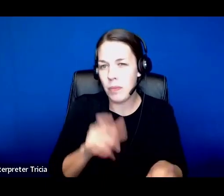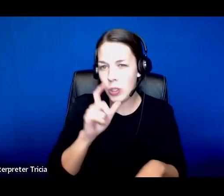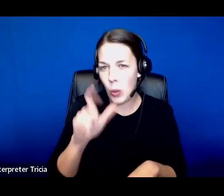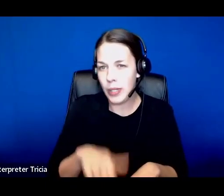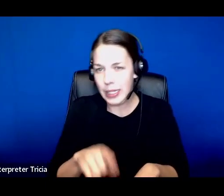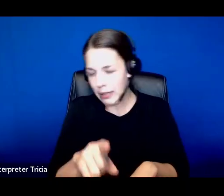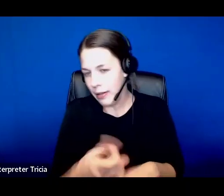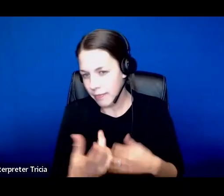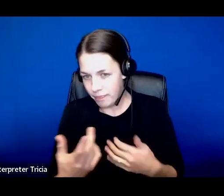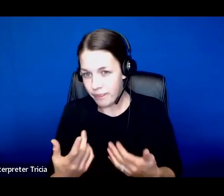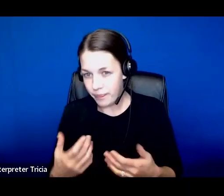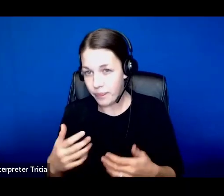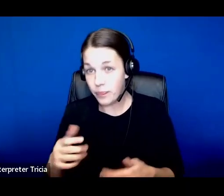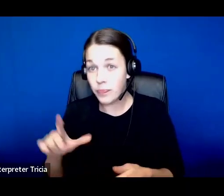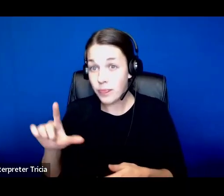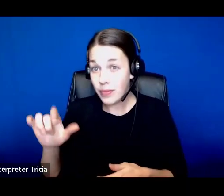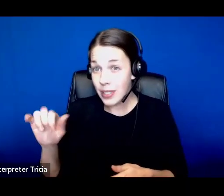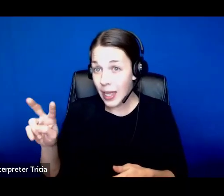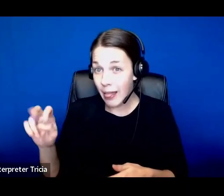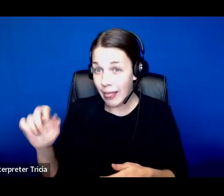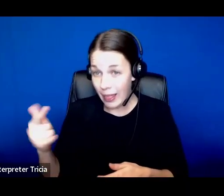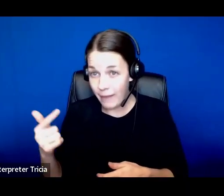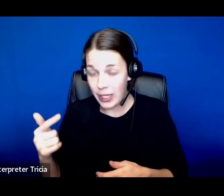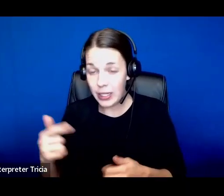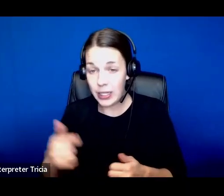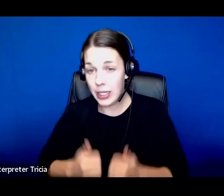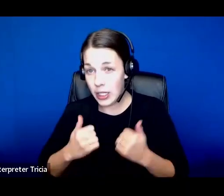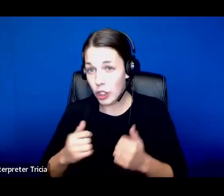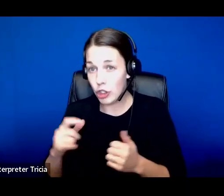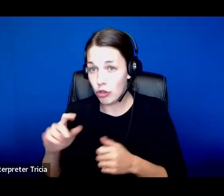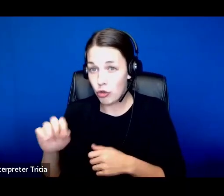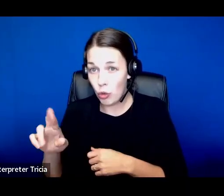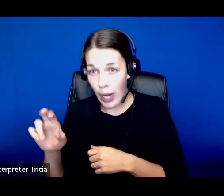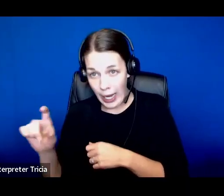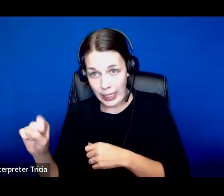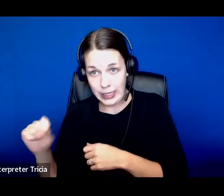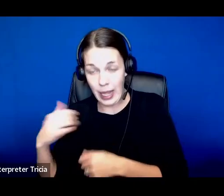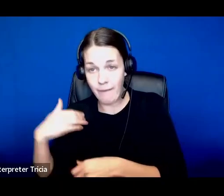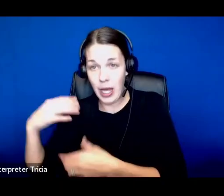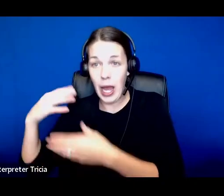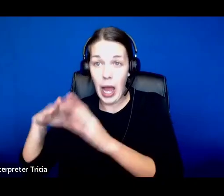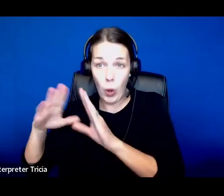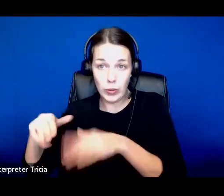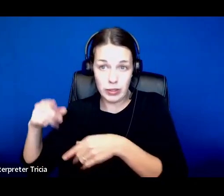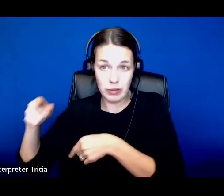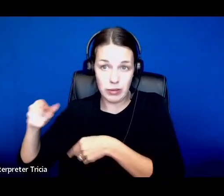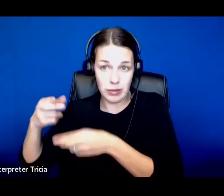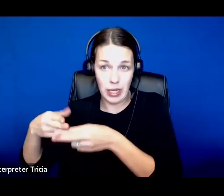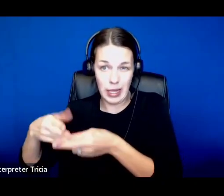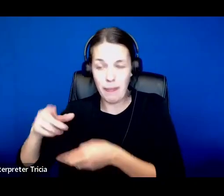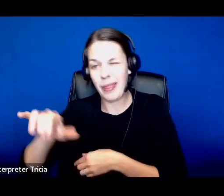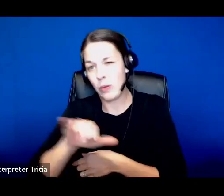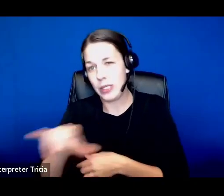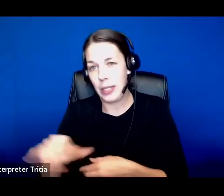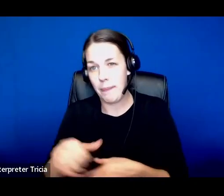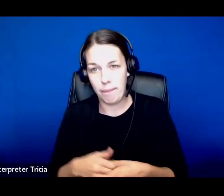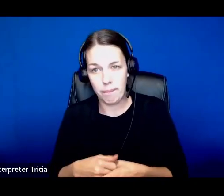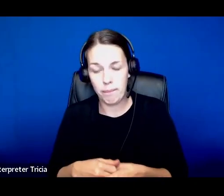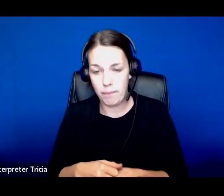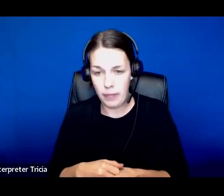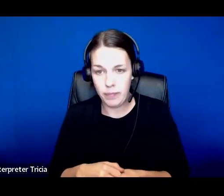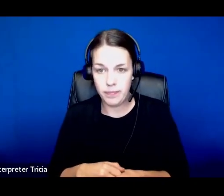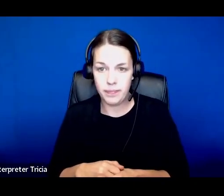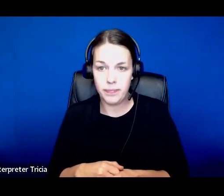living trust, if your living trust has the house in its name, that would do the same